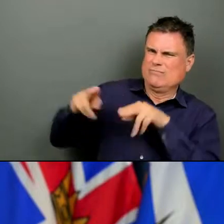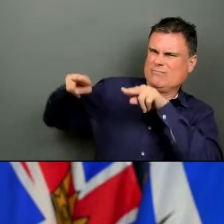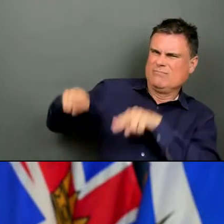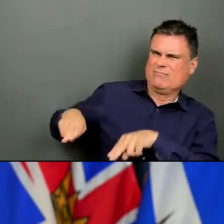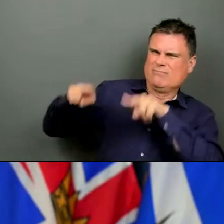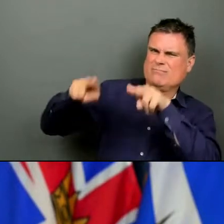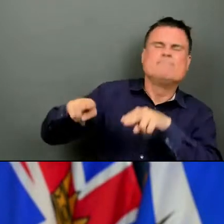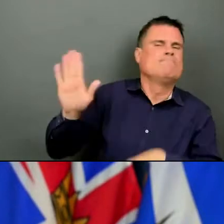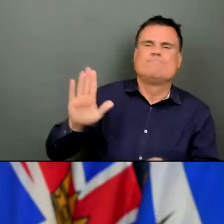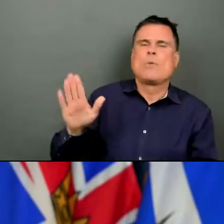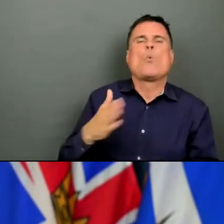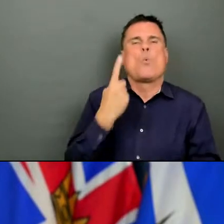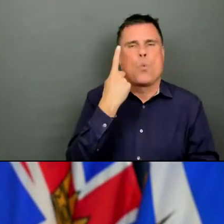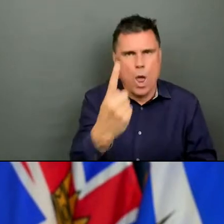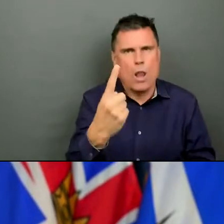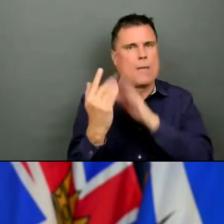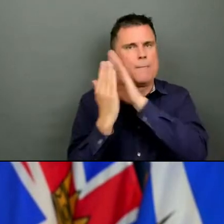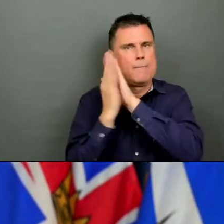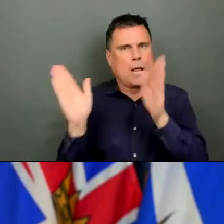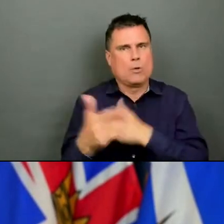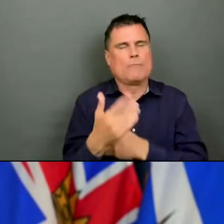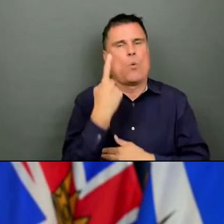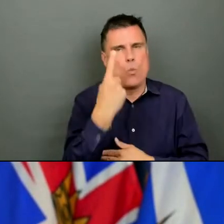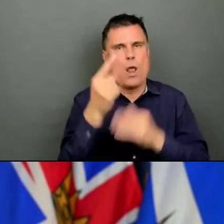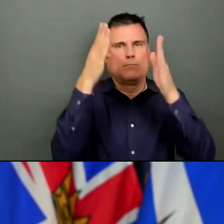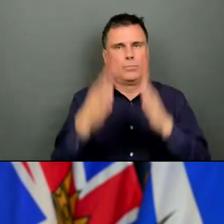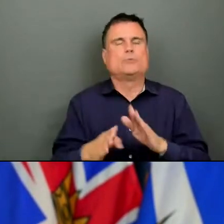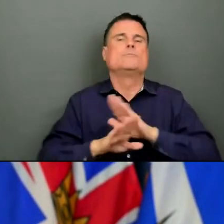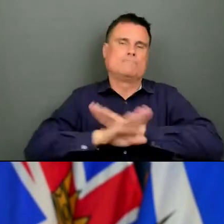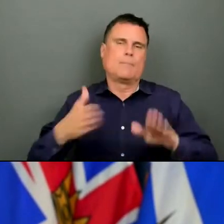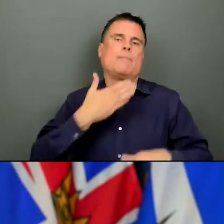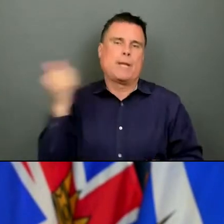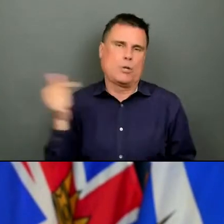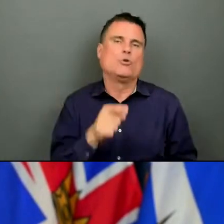So you're going to see all of these significant changes that have come